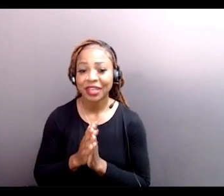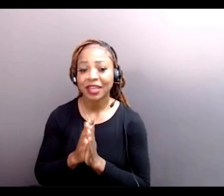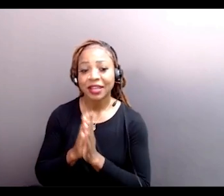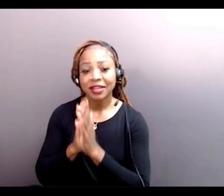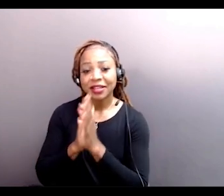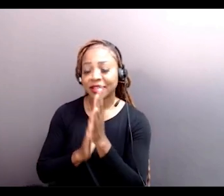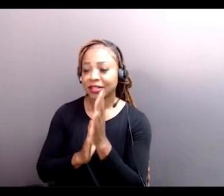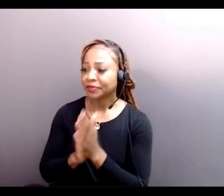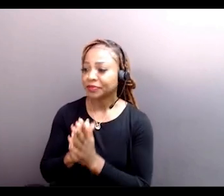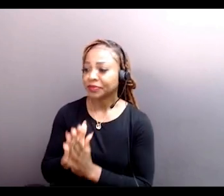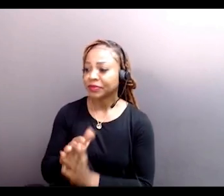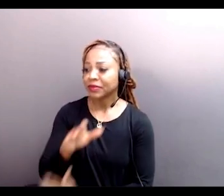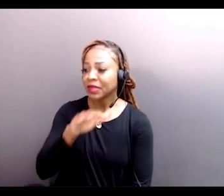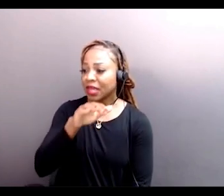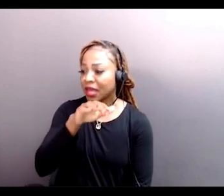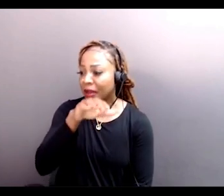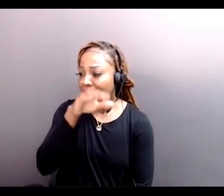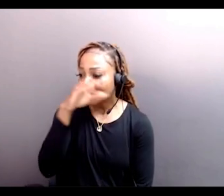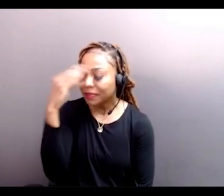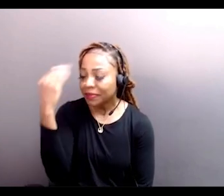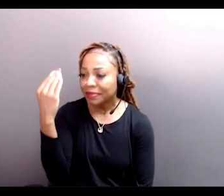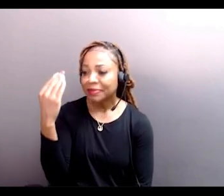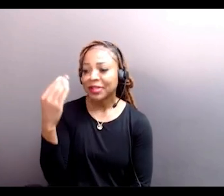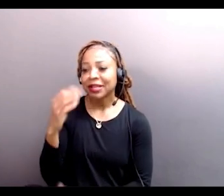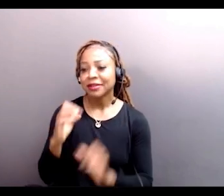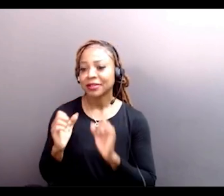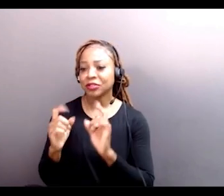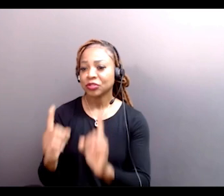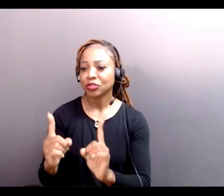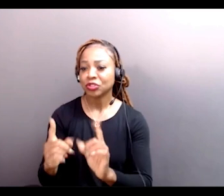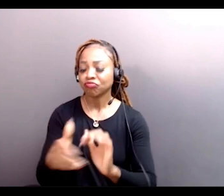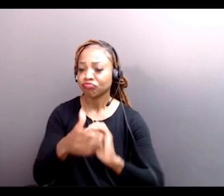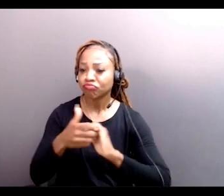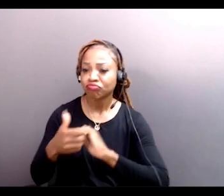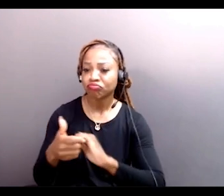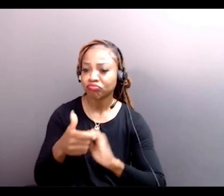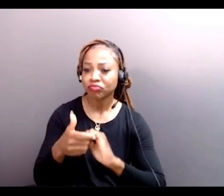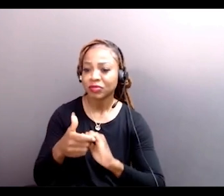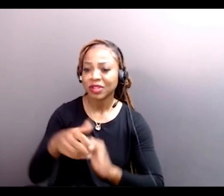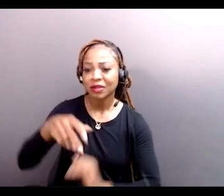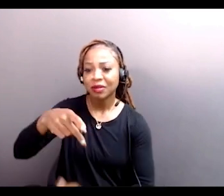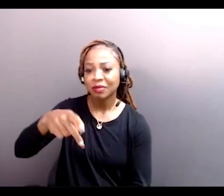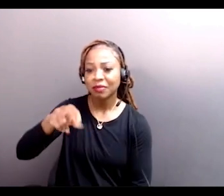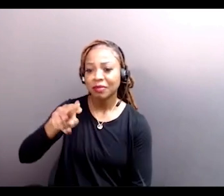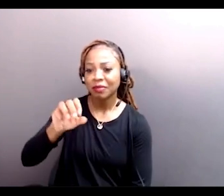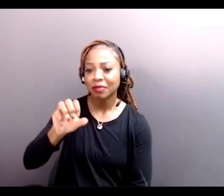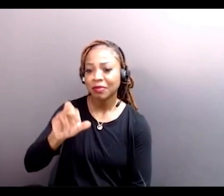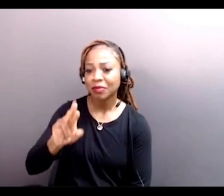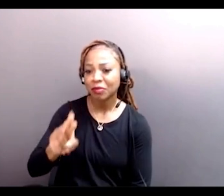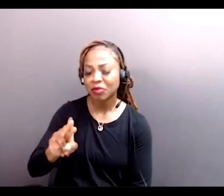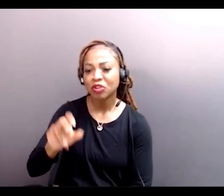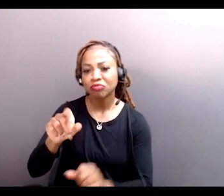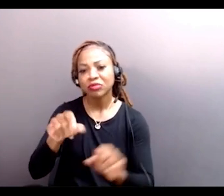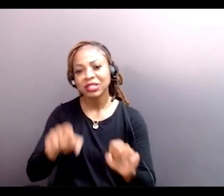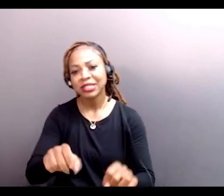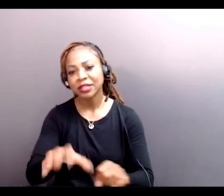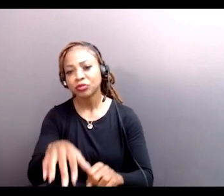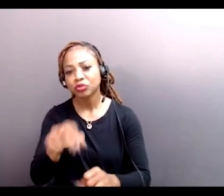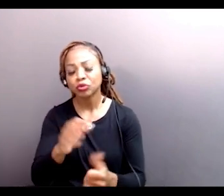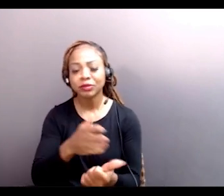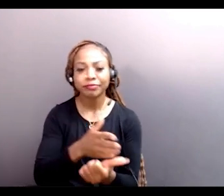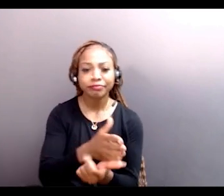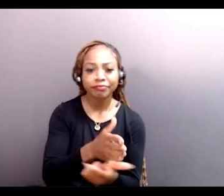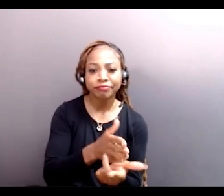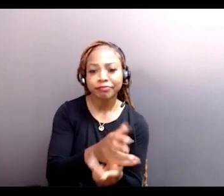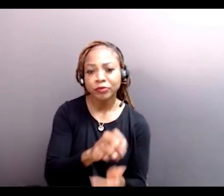Black Health Education Collaborative Primer is choosing learning pathways. Everybody has unique experiences